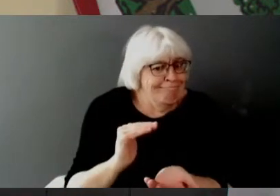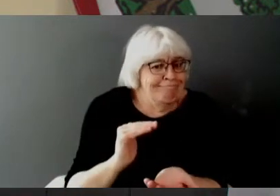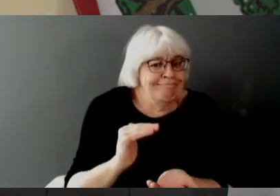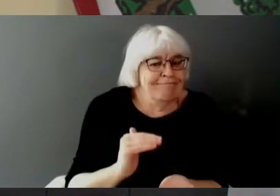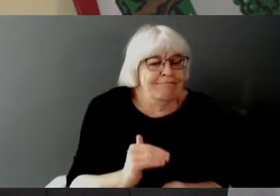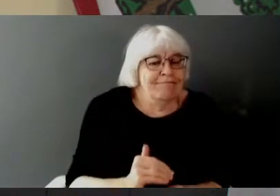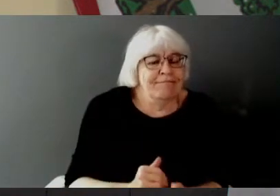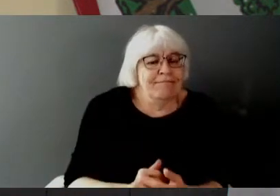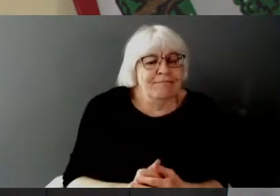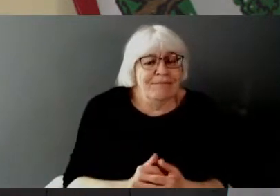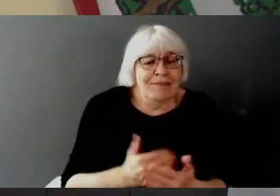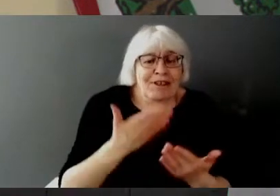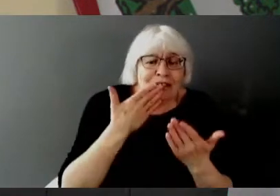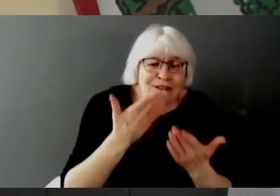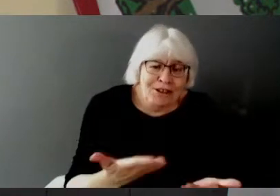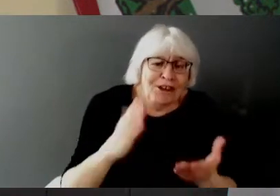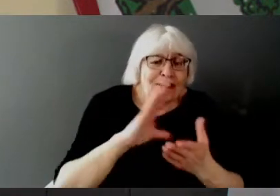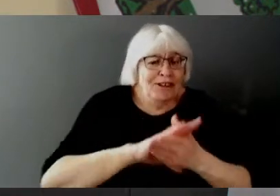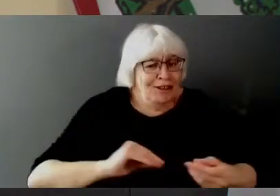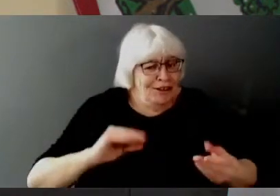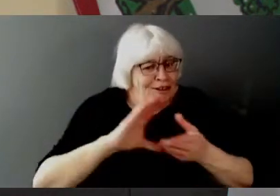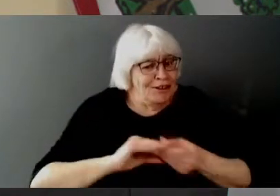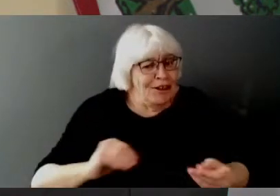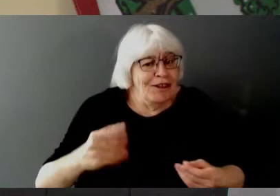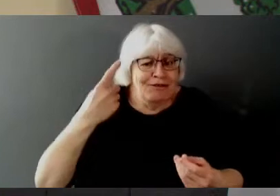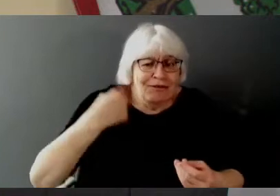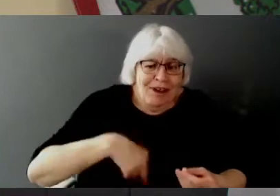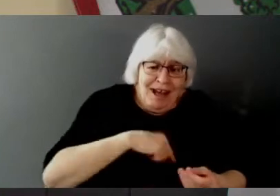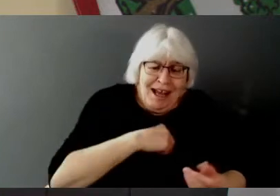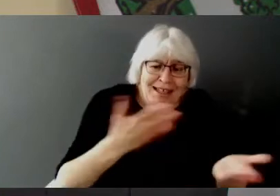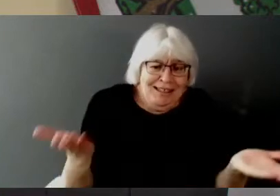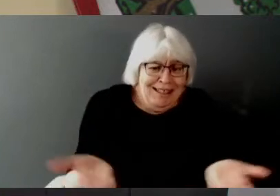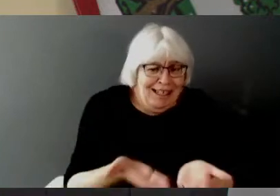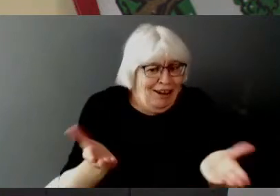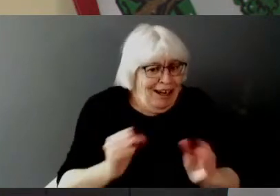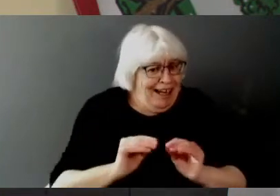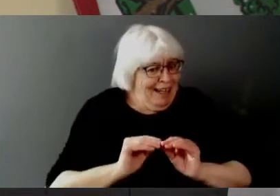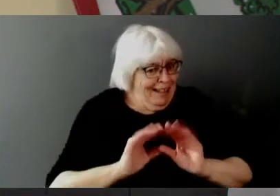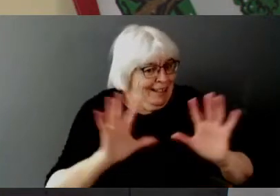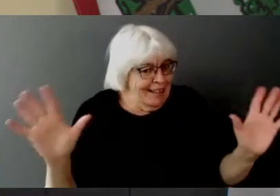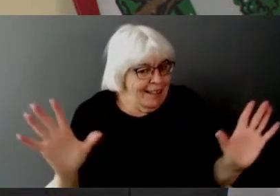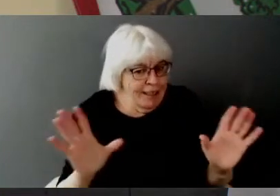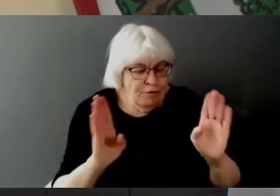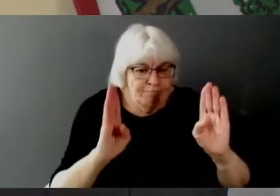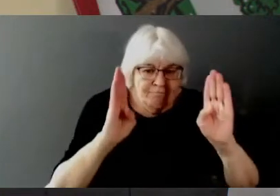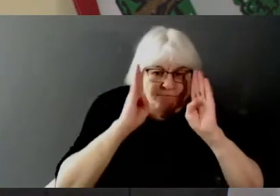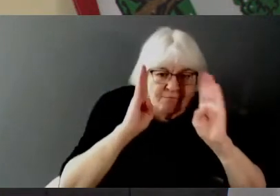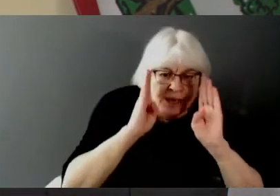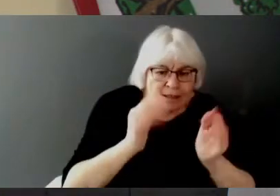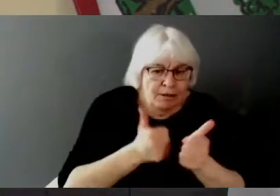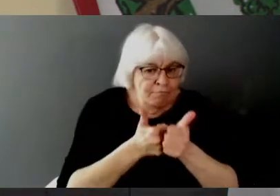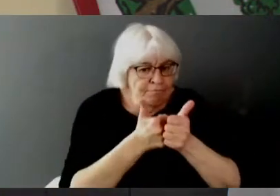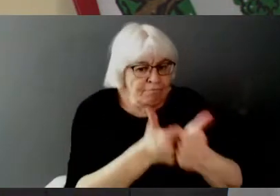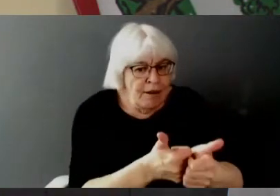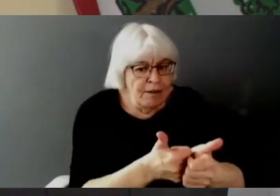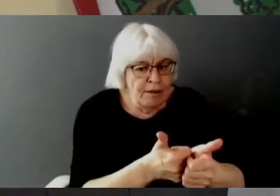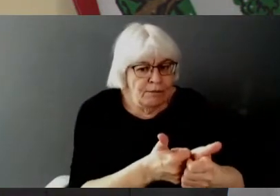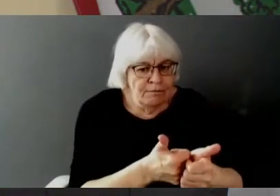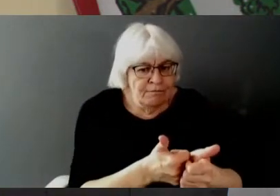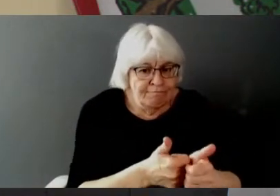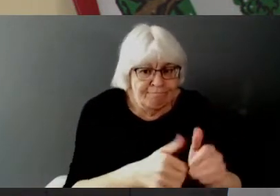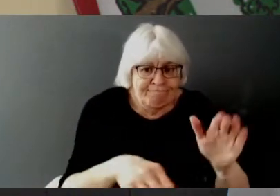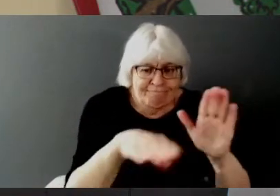here. Shows how we've been paying attention and adhering to the regulations put in place